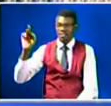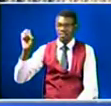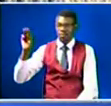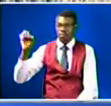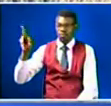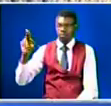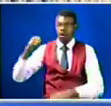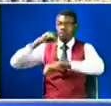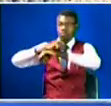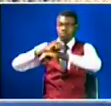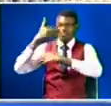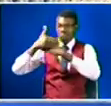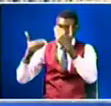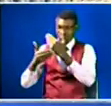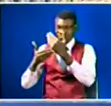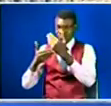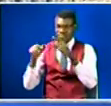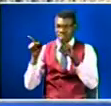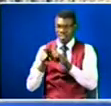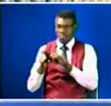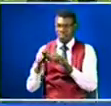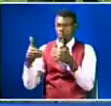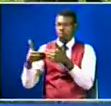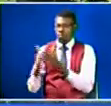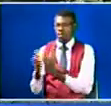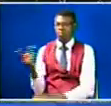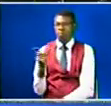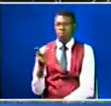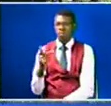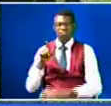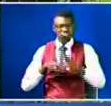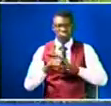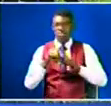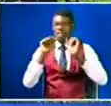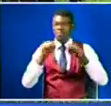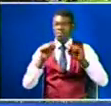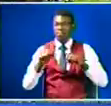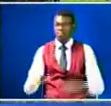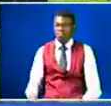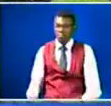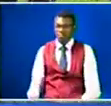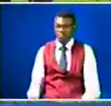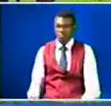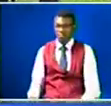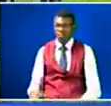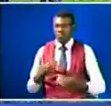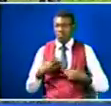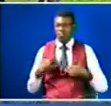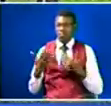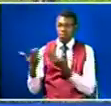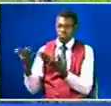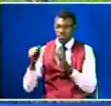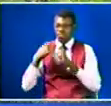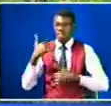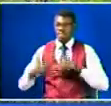is underway, will also host children from the border communities. Amen. And may the locals live to swim along the